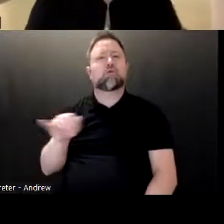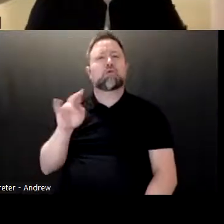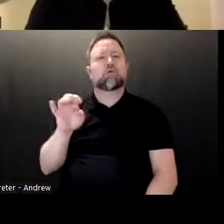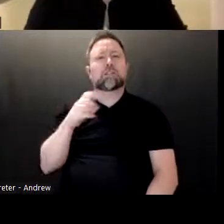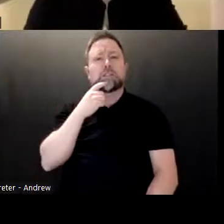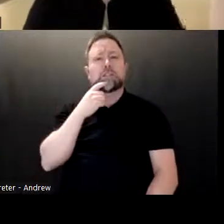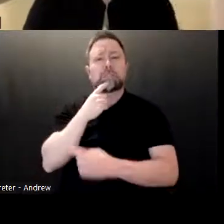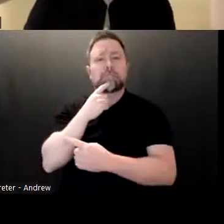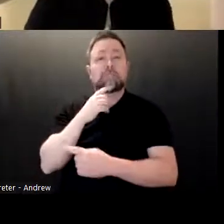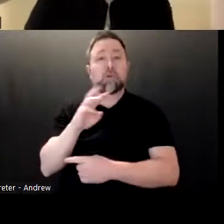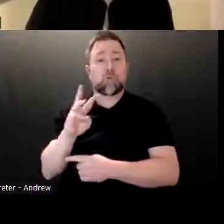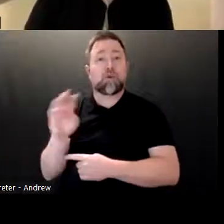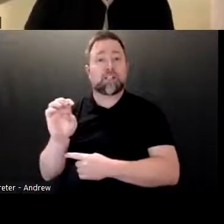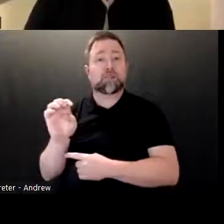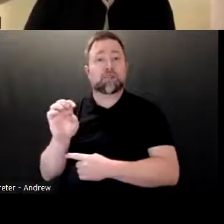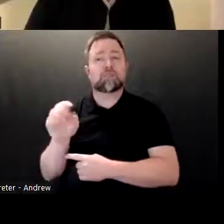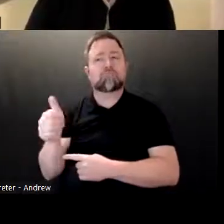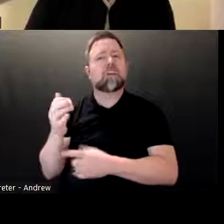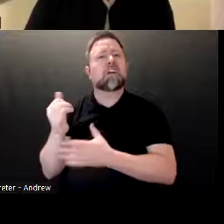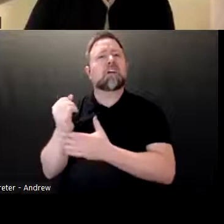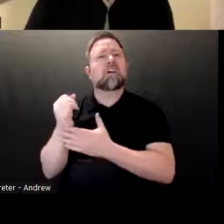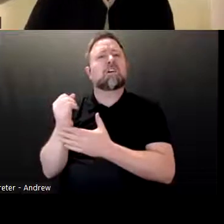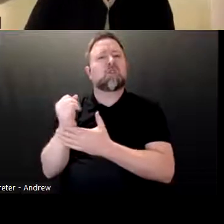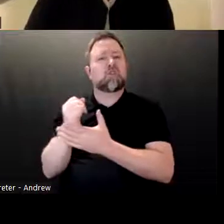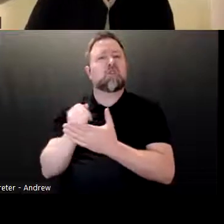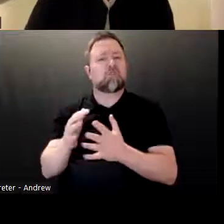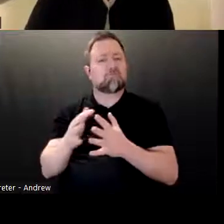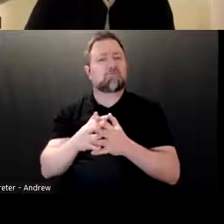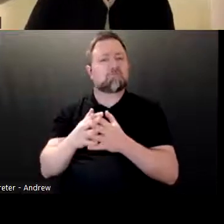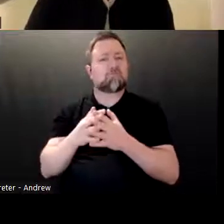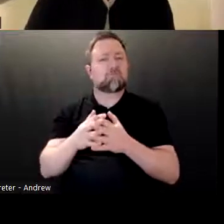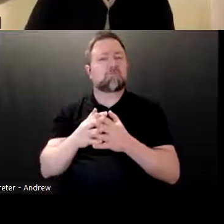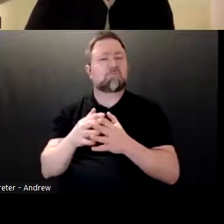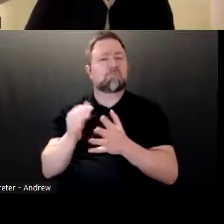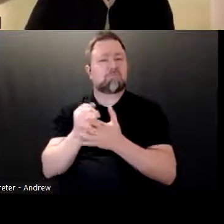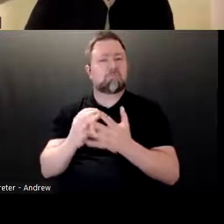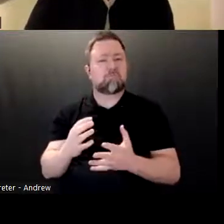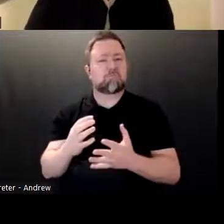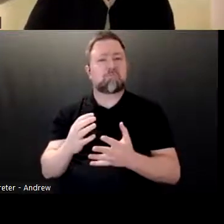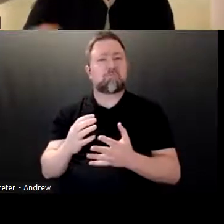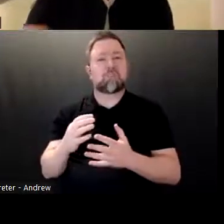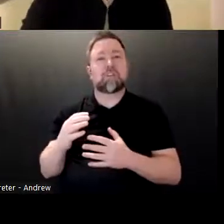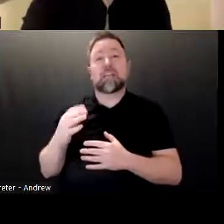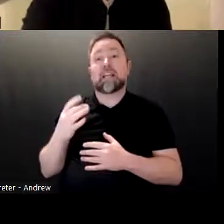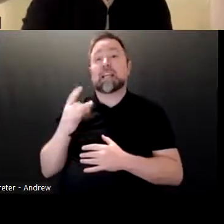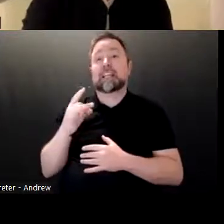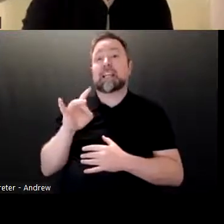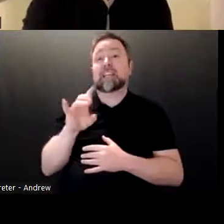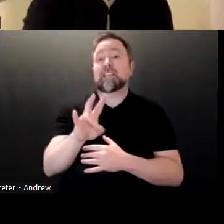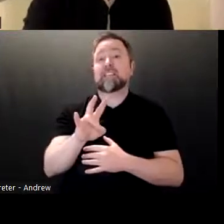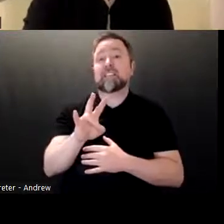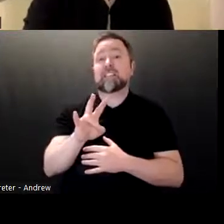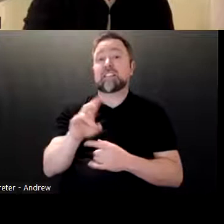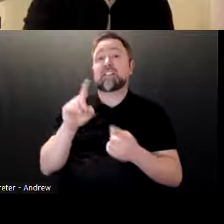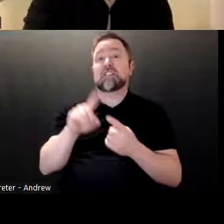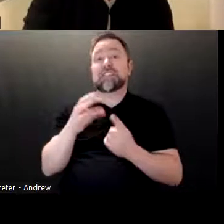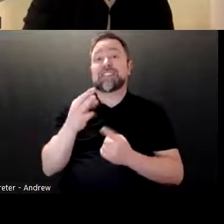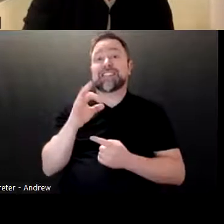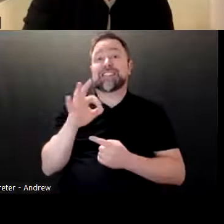very excited to turn it over to her to have her tell you a little bit more about Wharton today. So Holly.